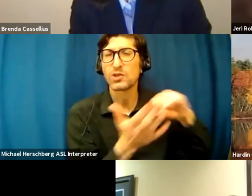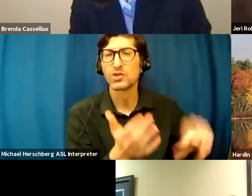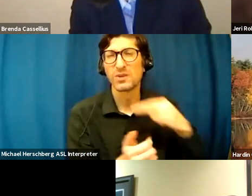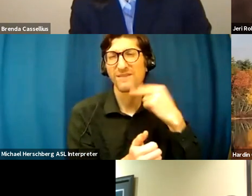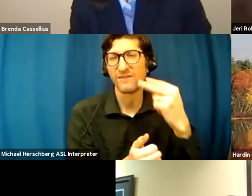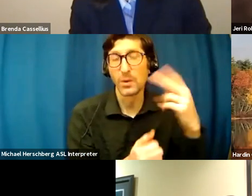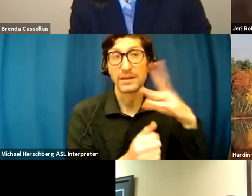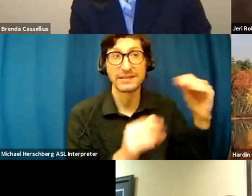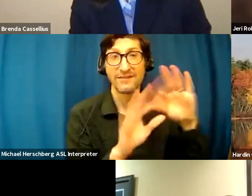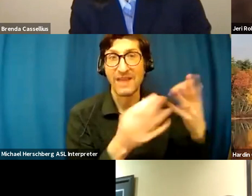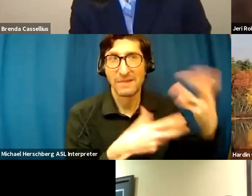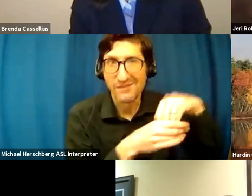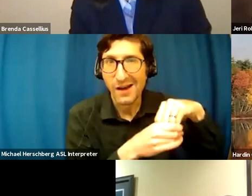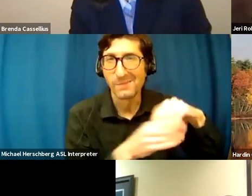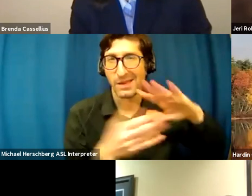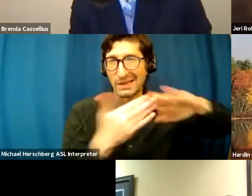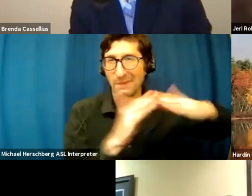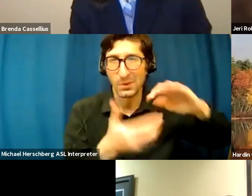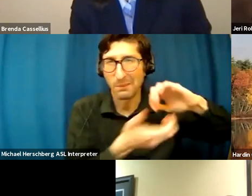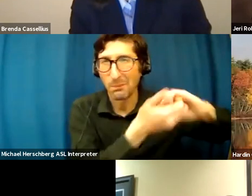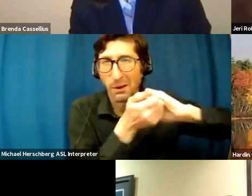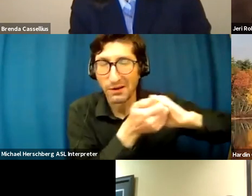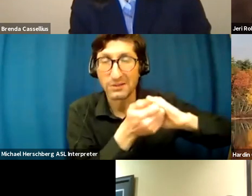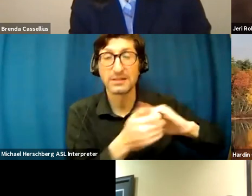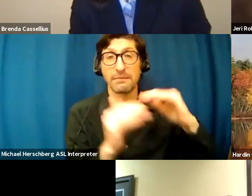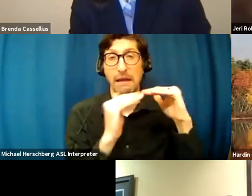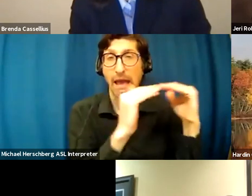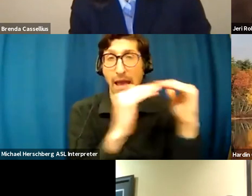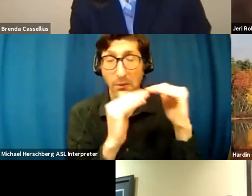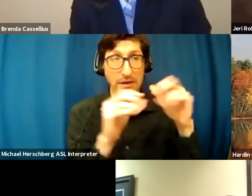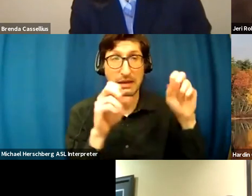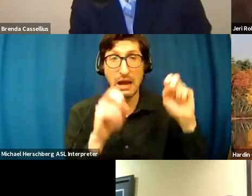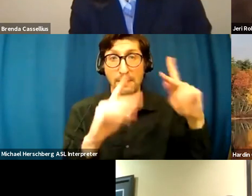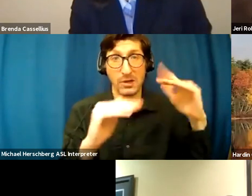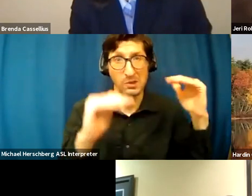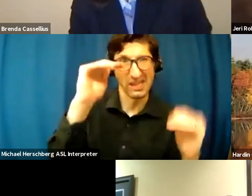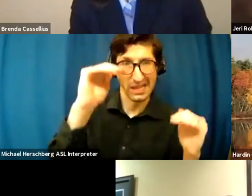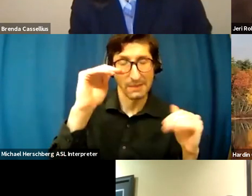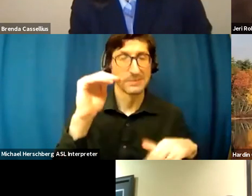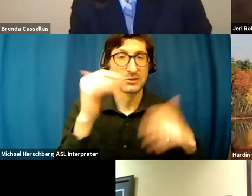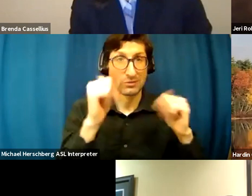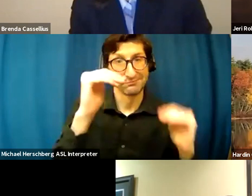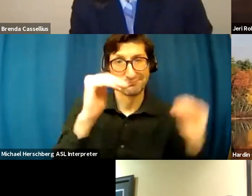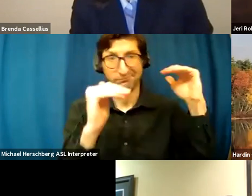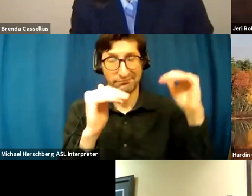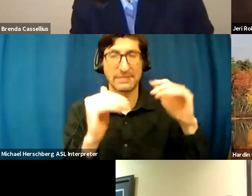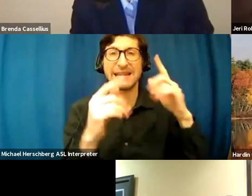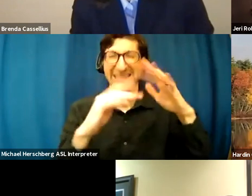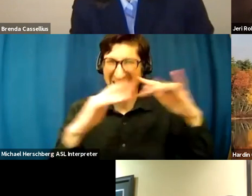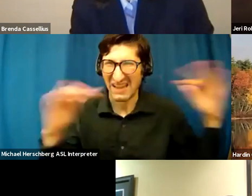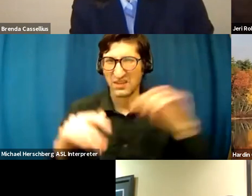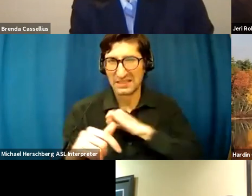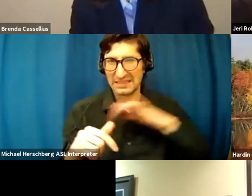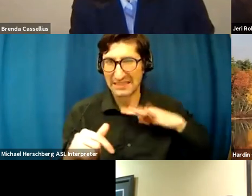engagement, community partnerships, equity and opportunity gaps, diverse and effective staffing,